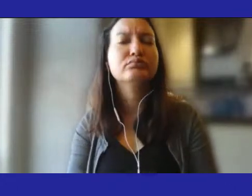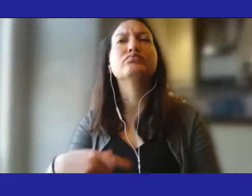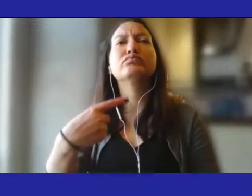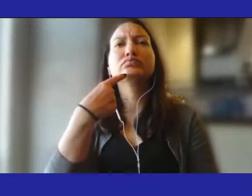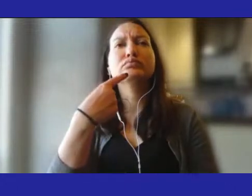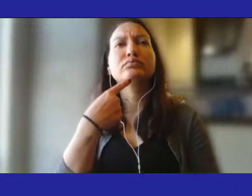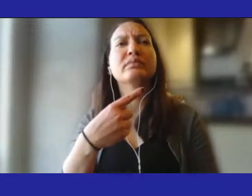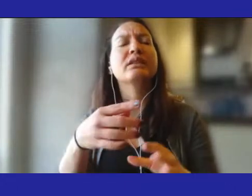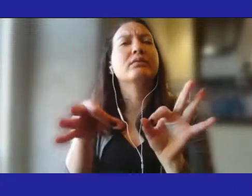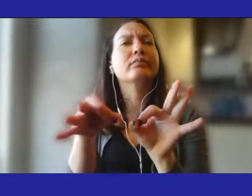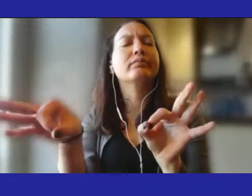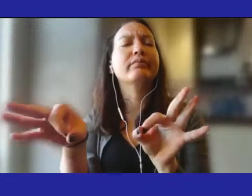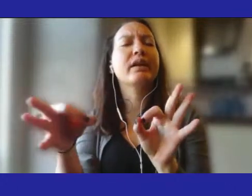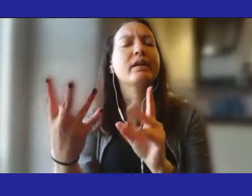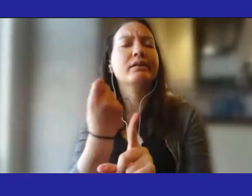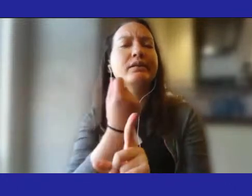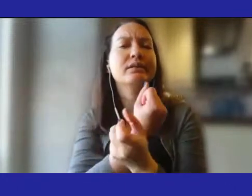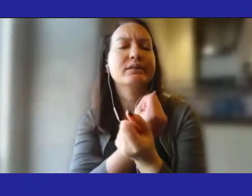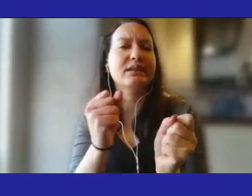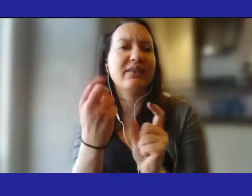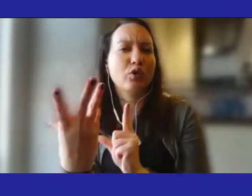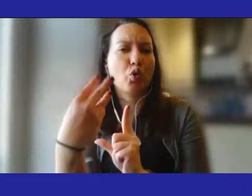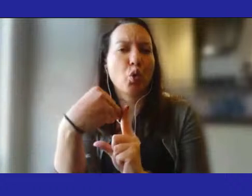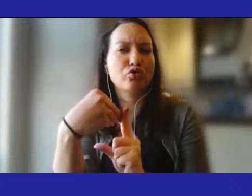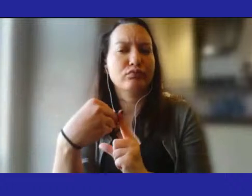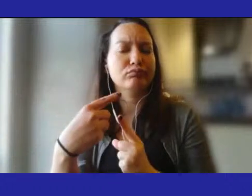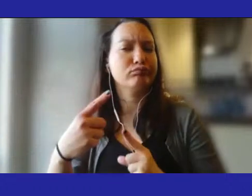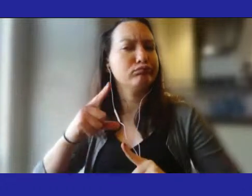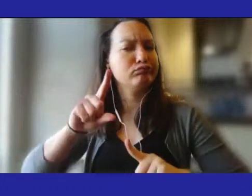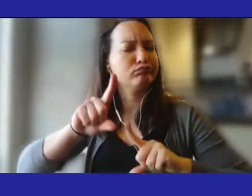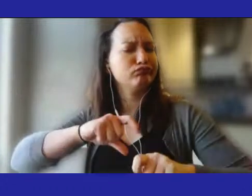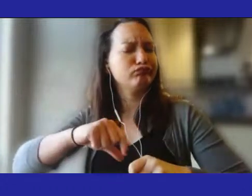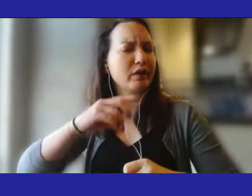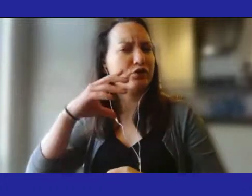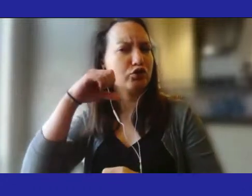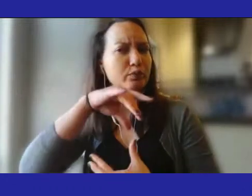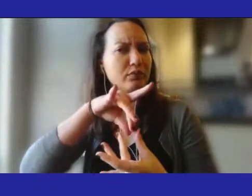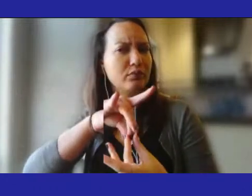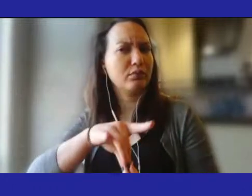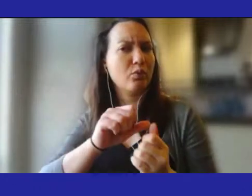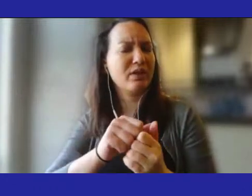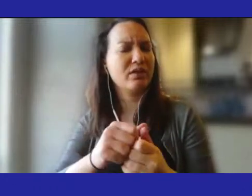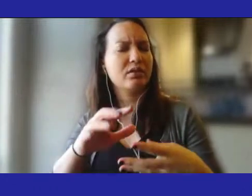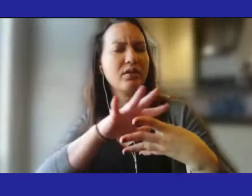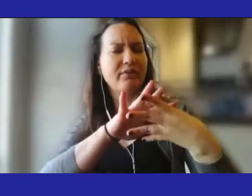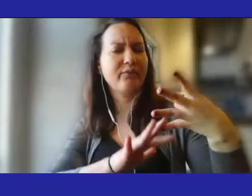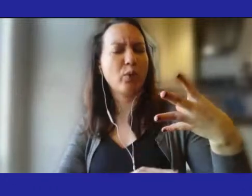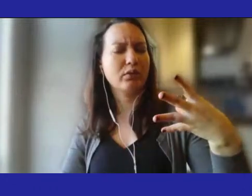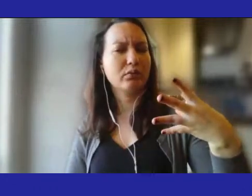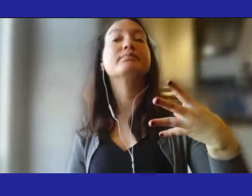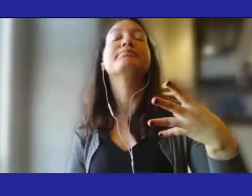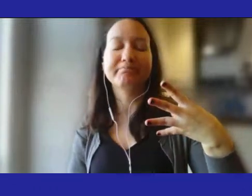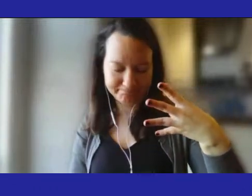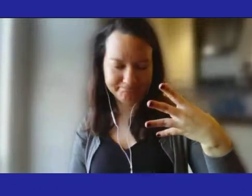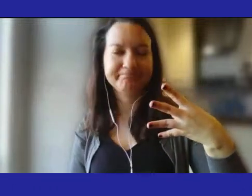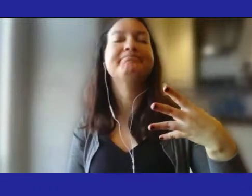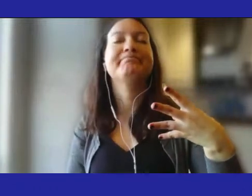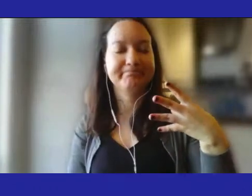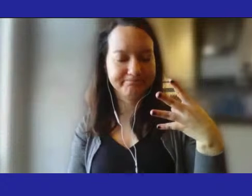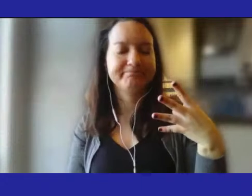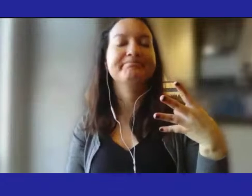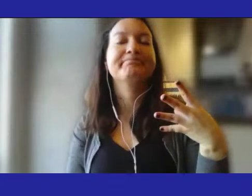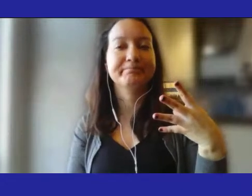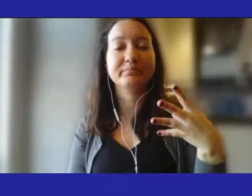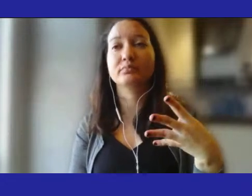safety culture surveying. It wasn't, is it subsumed with one of your 4 categories? Yes, it will be part of the